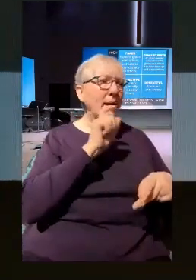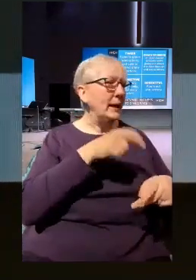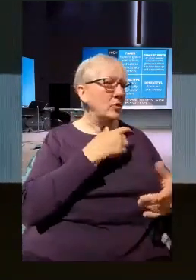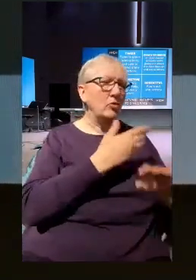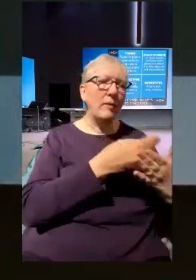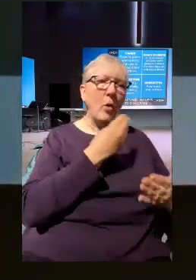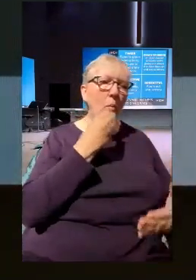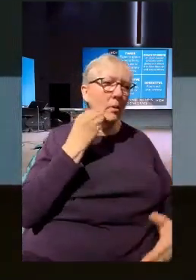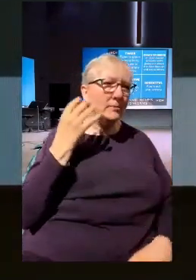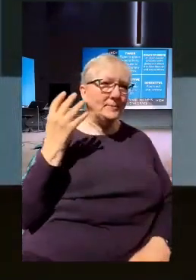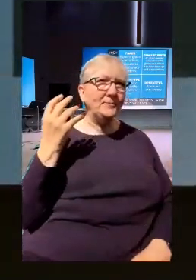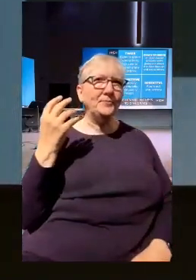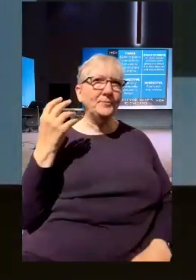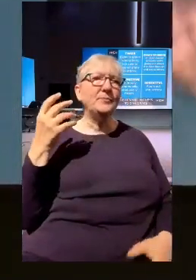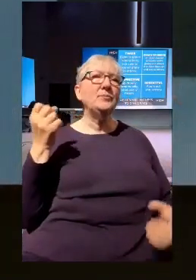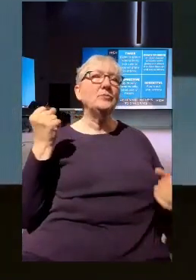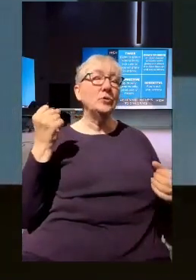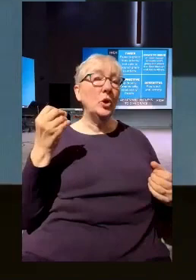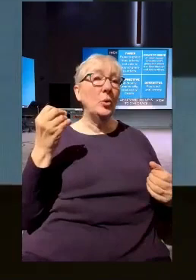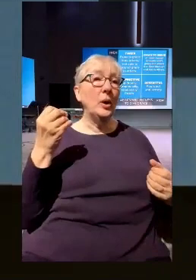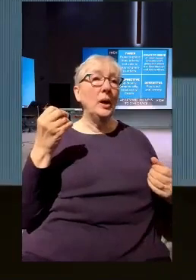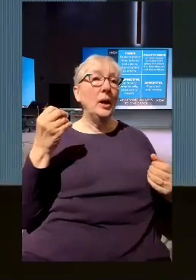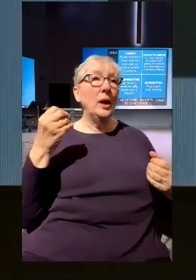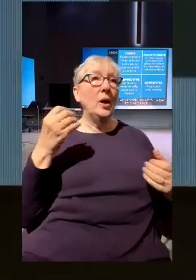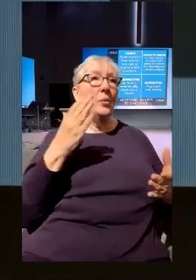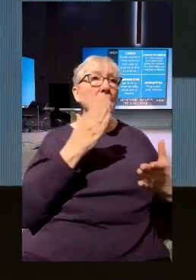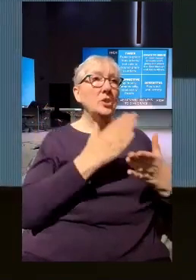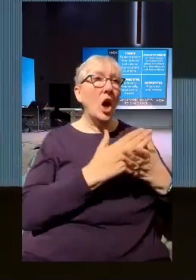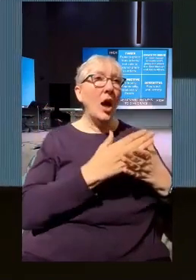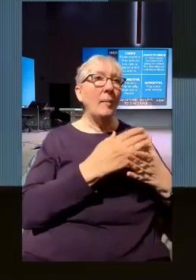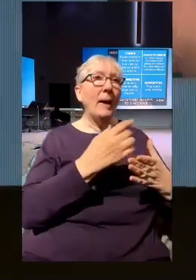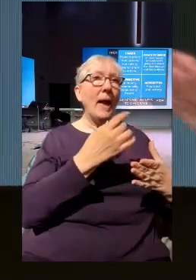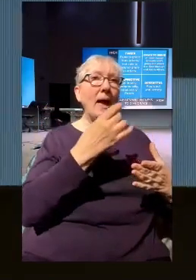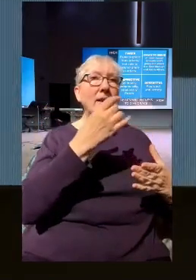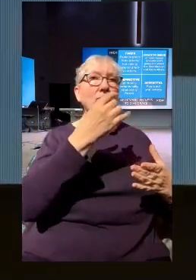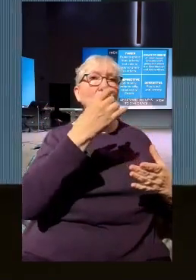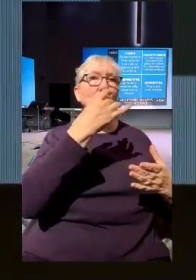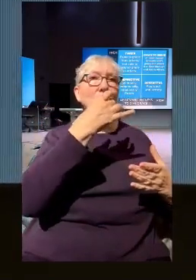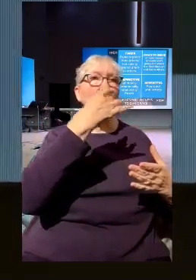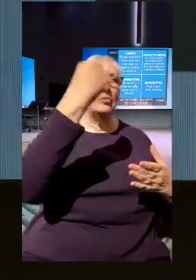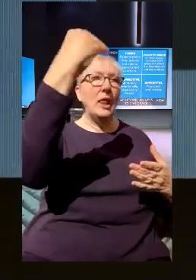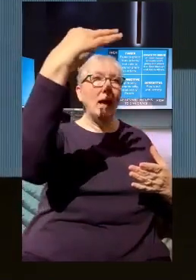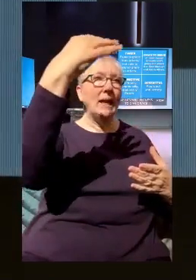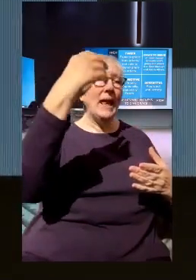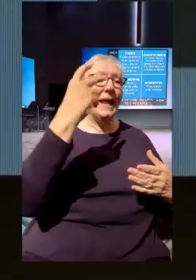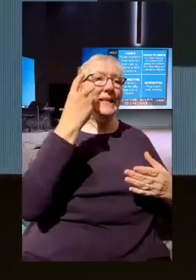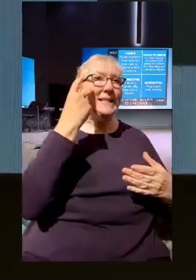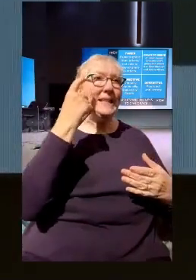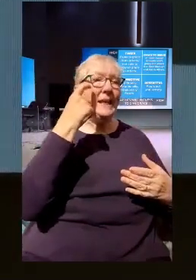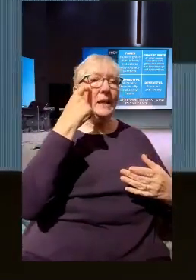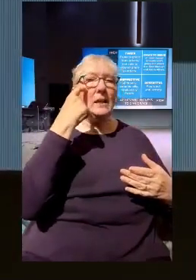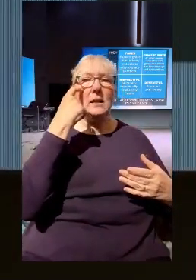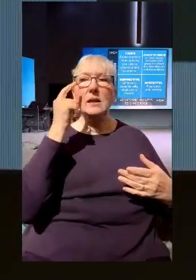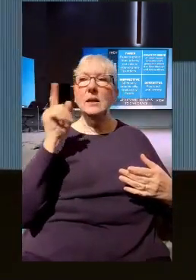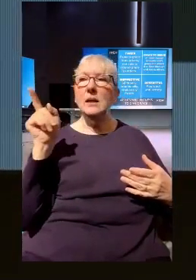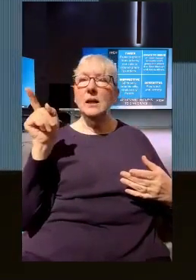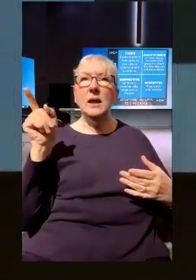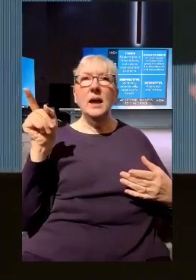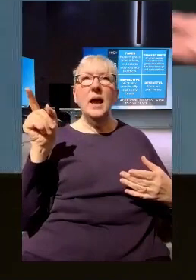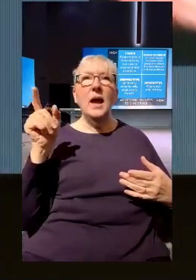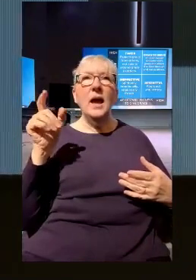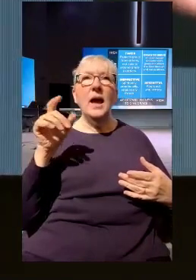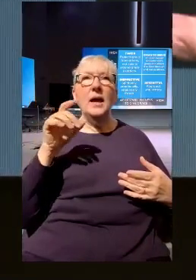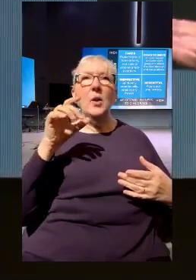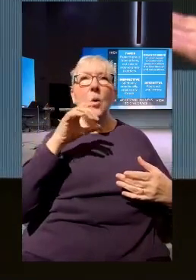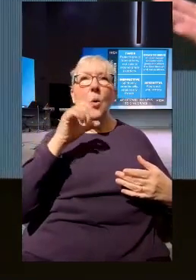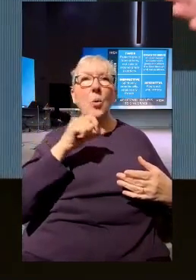we stop at a light, and I see out of the corner of my eye, there's a frail, elderly gentleman struggling with a bike